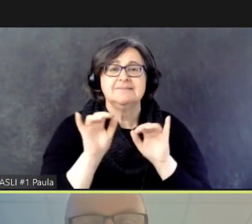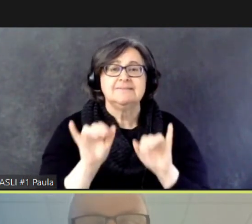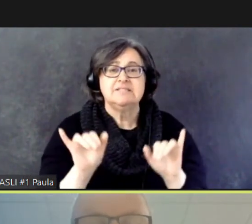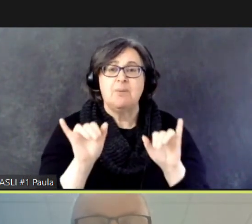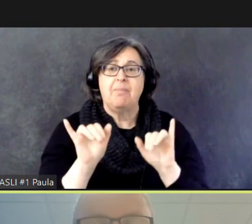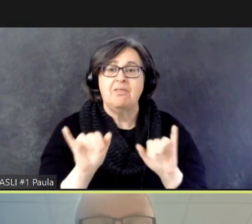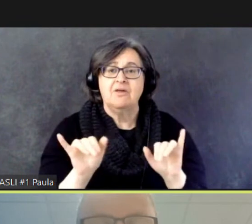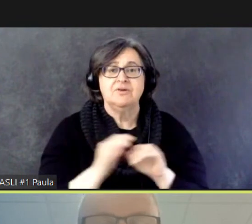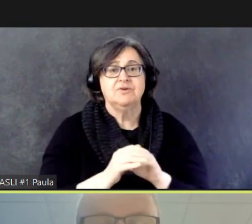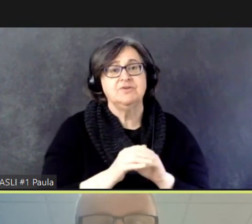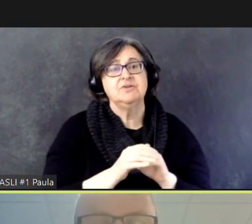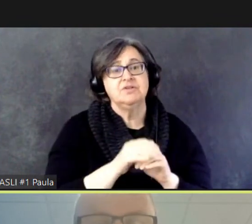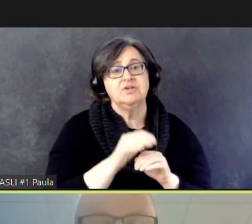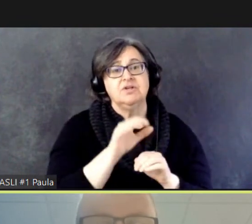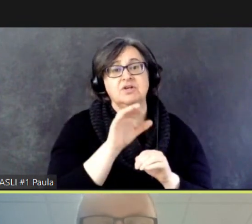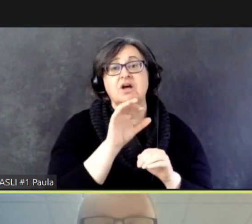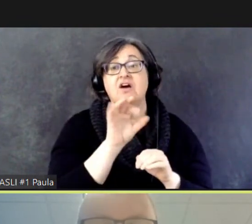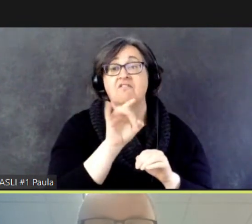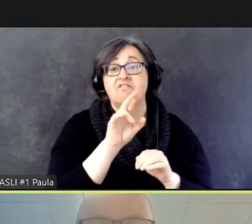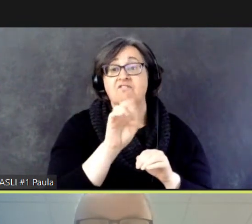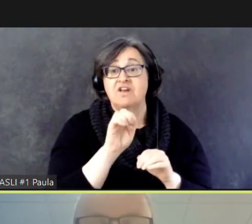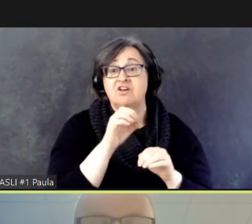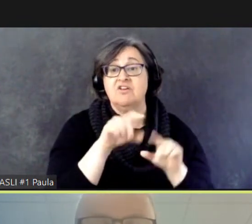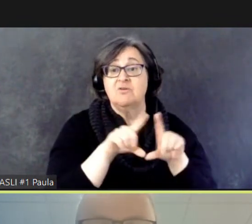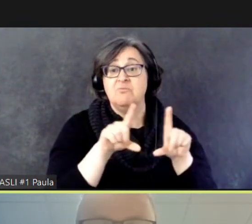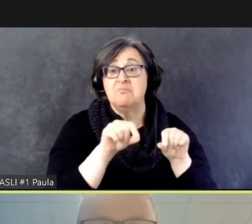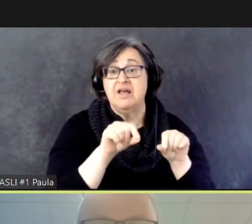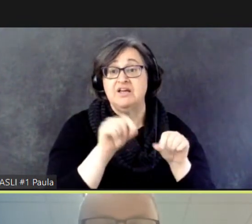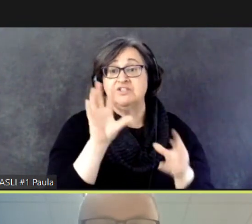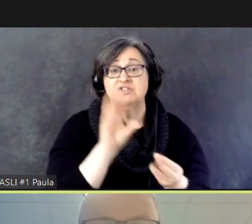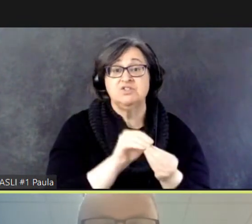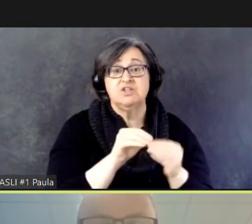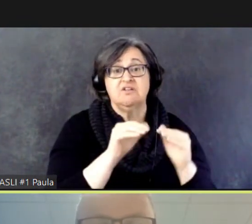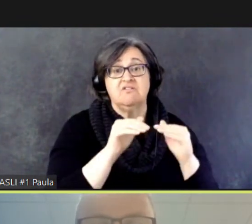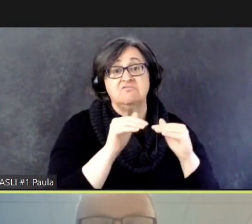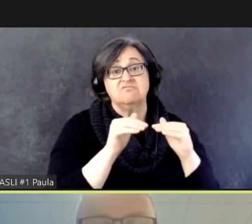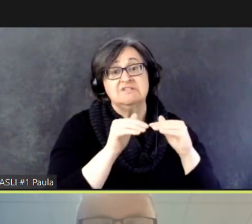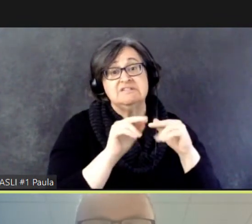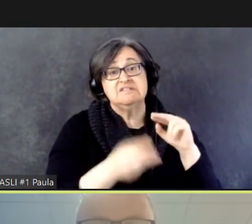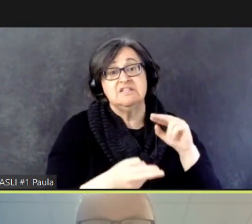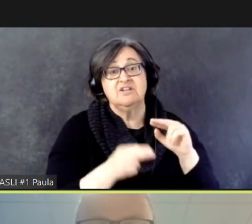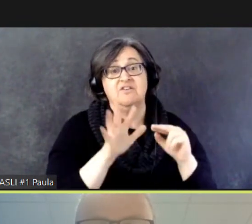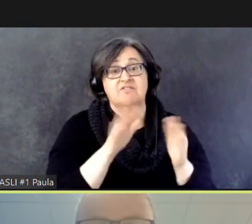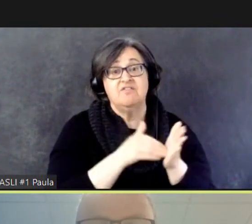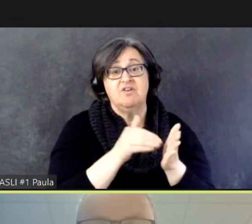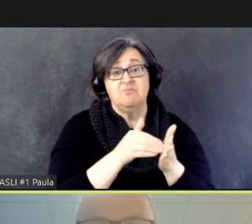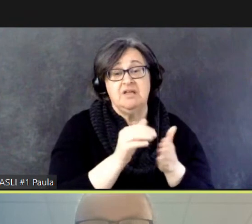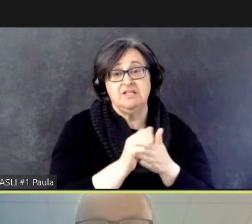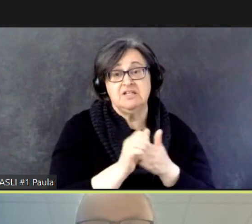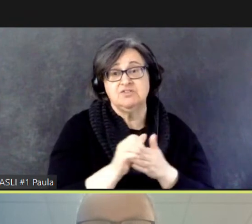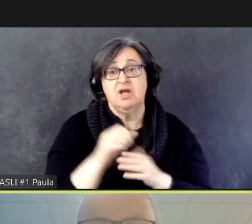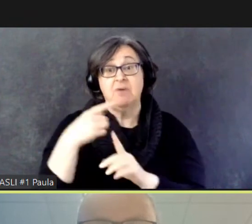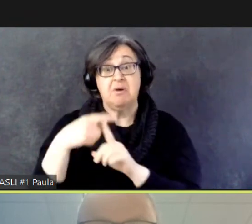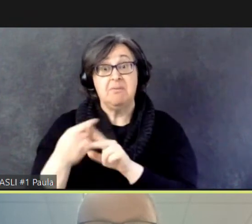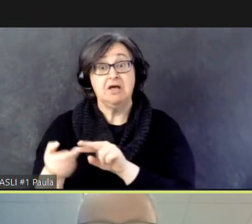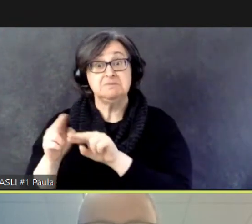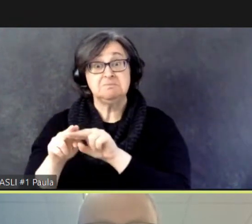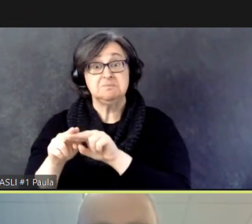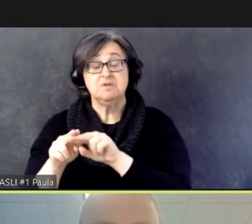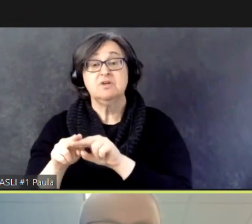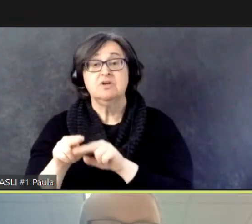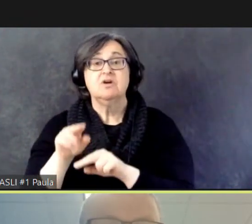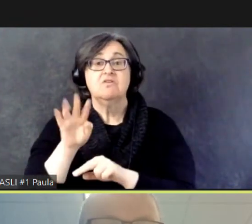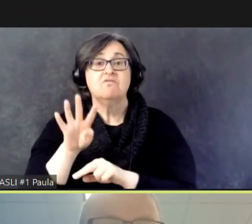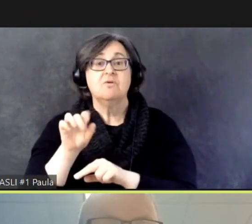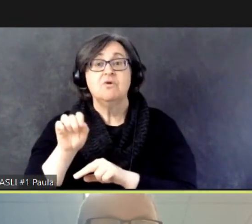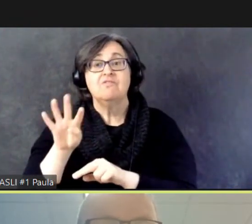form. Fare and pass totals are down about $5 million to the amended budget, but positive by about $4.4 million to the original